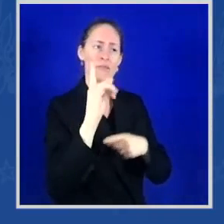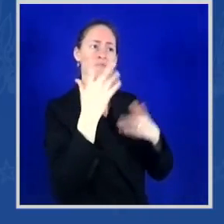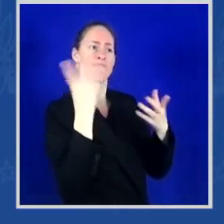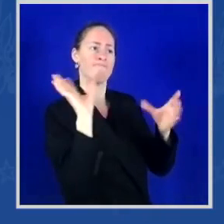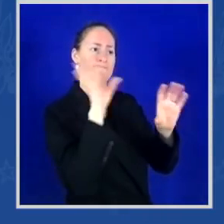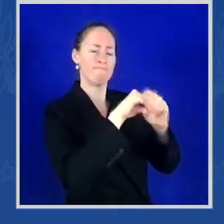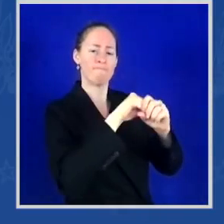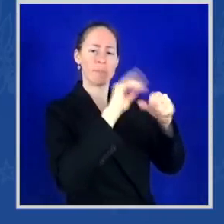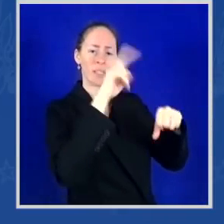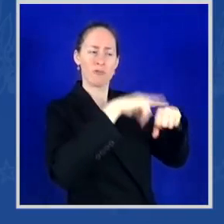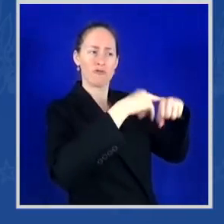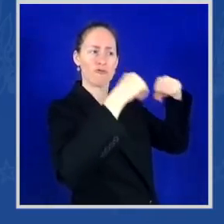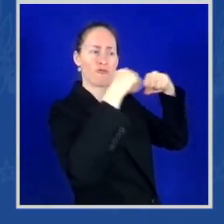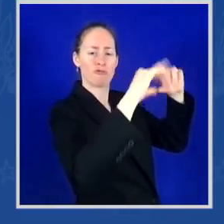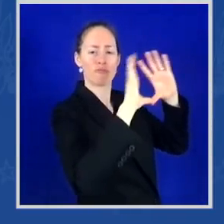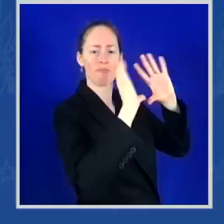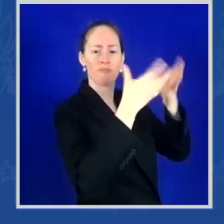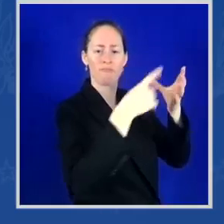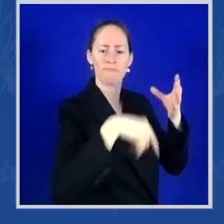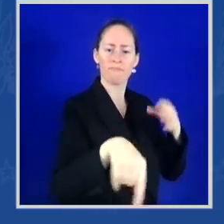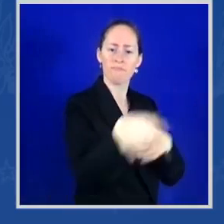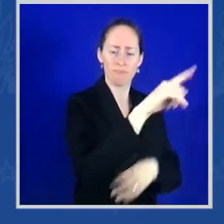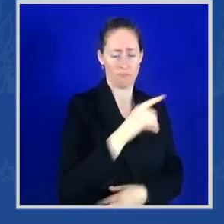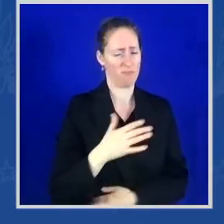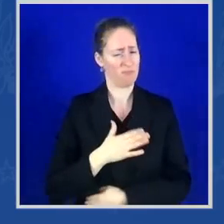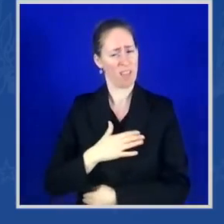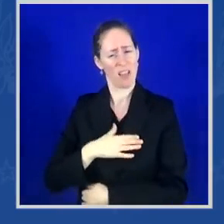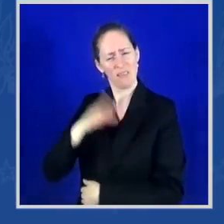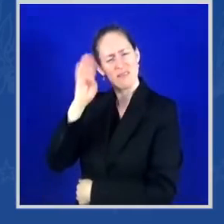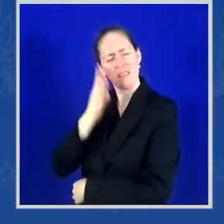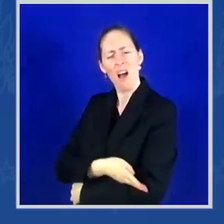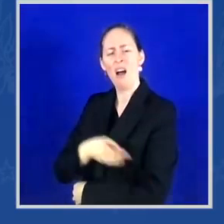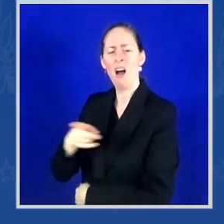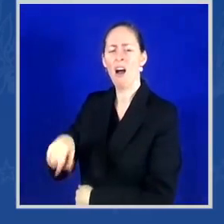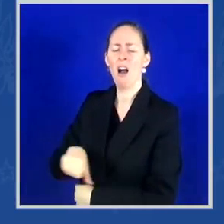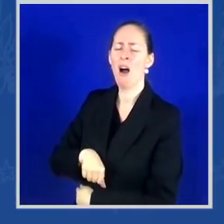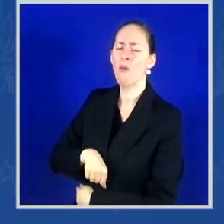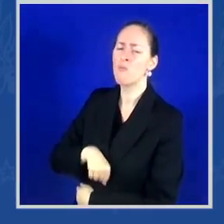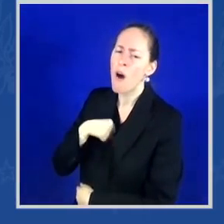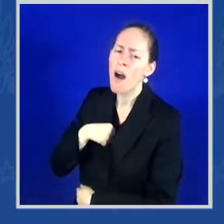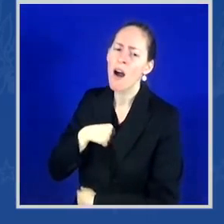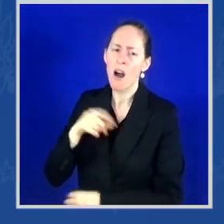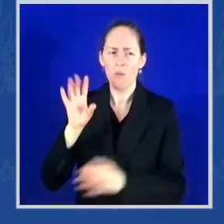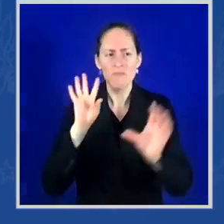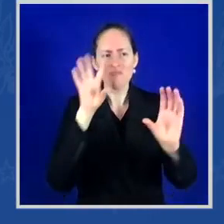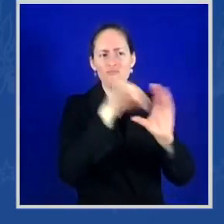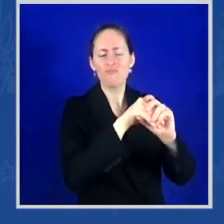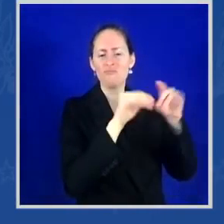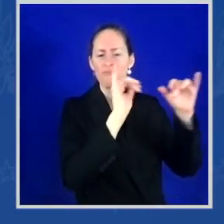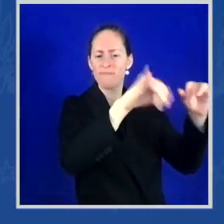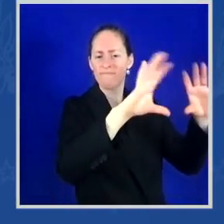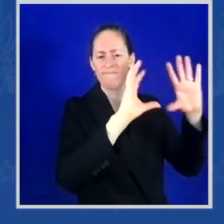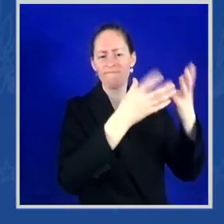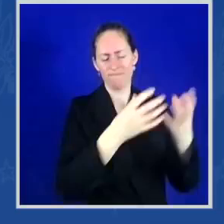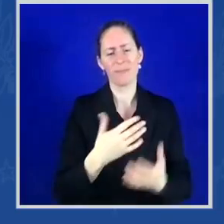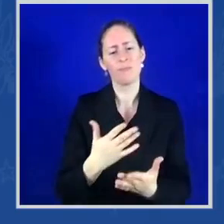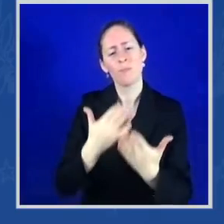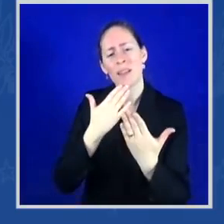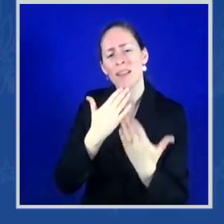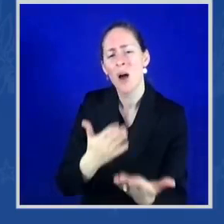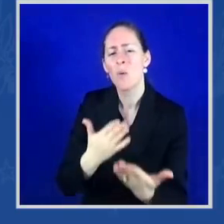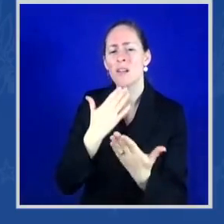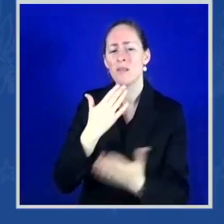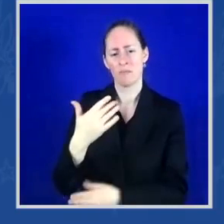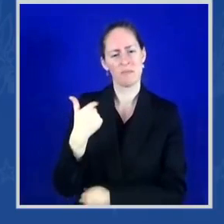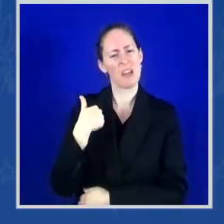you for allowing us to grieve together today. I know how much the loss hurts. I know the black hole that leaves in the middle of